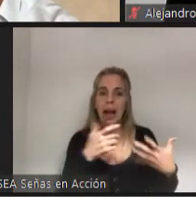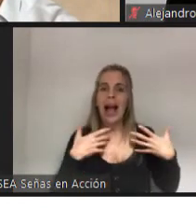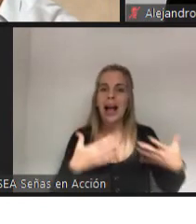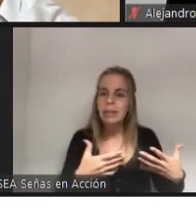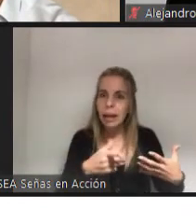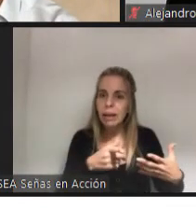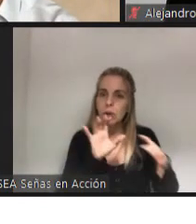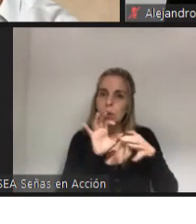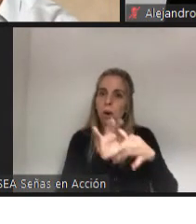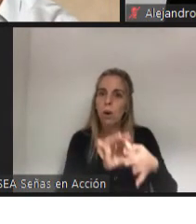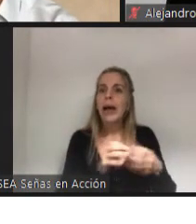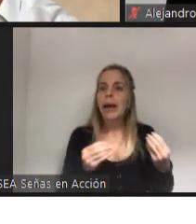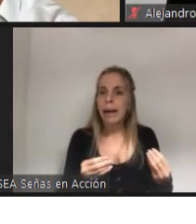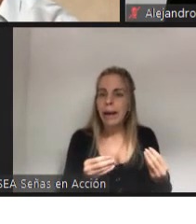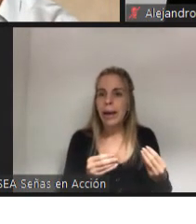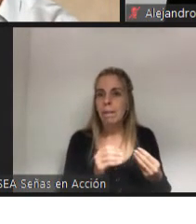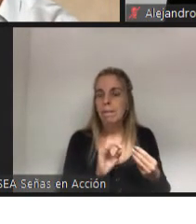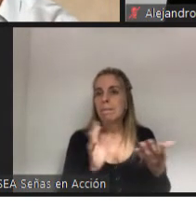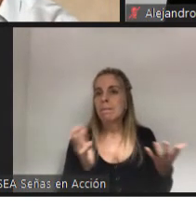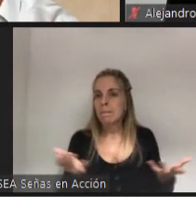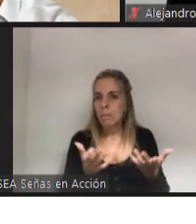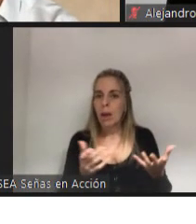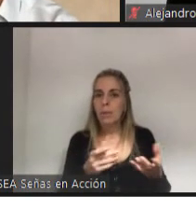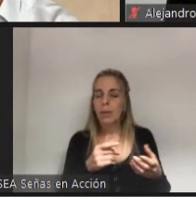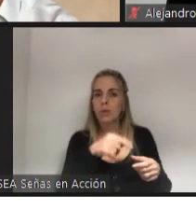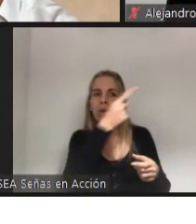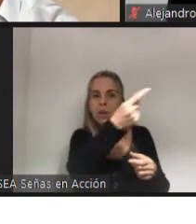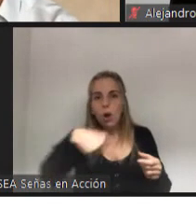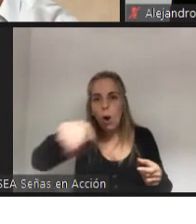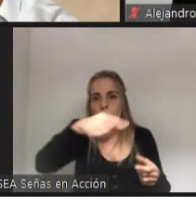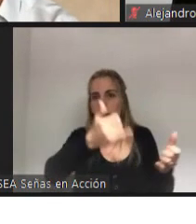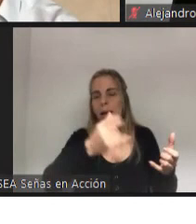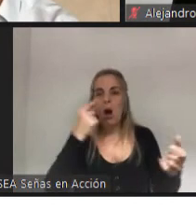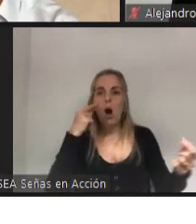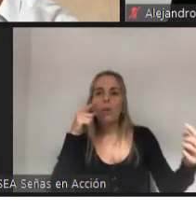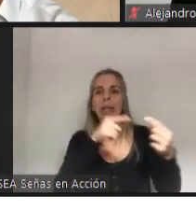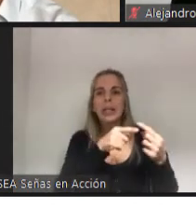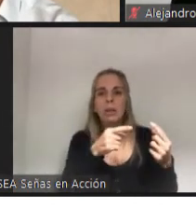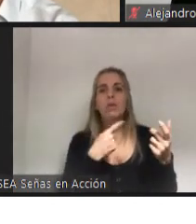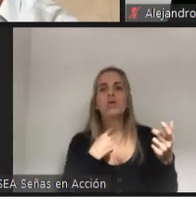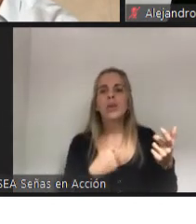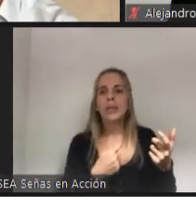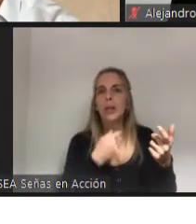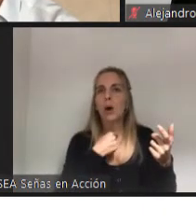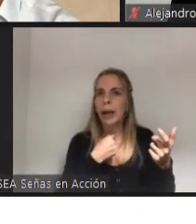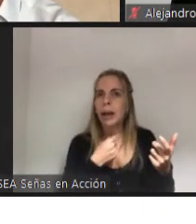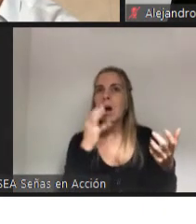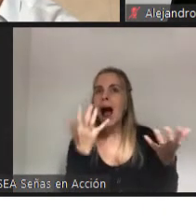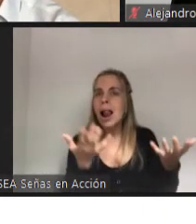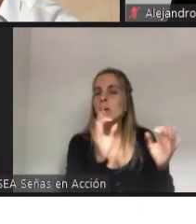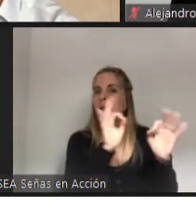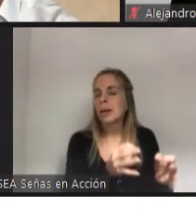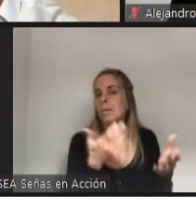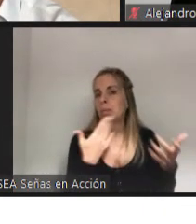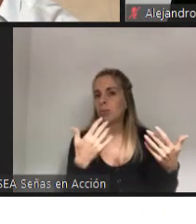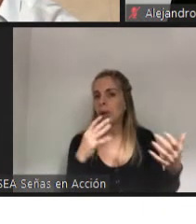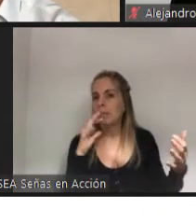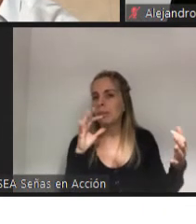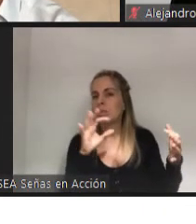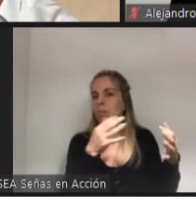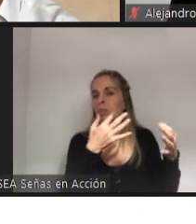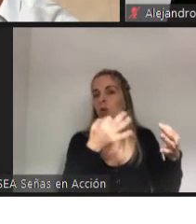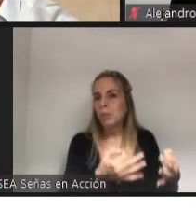something that relates to the fact that we are behind objectives, we chase objectives and a desire of whatever